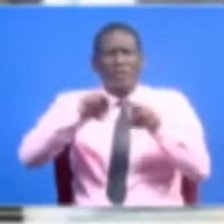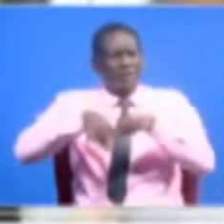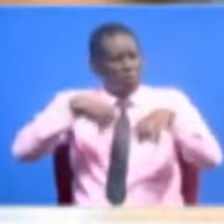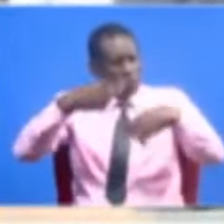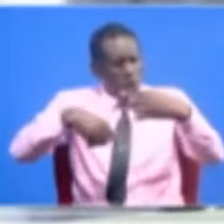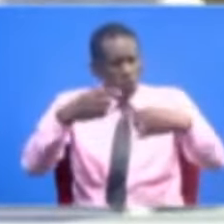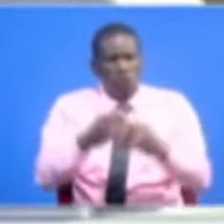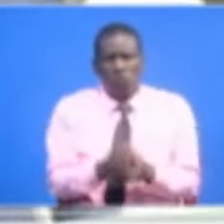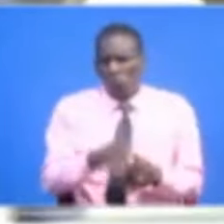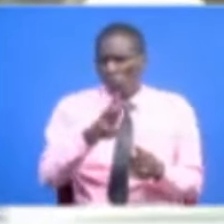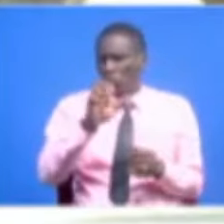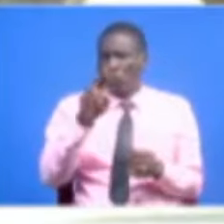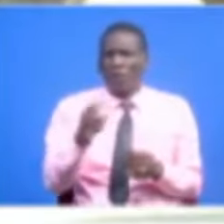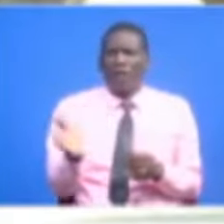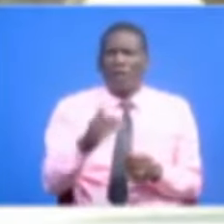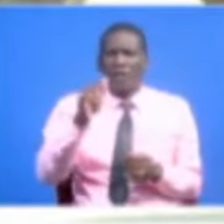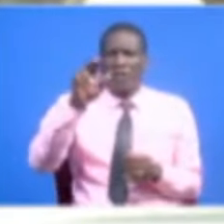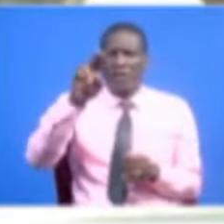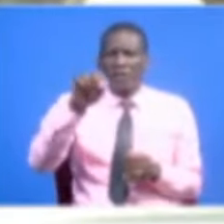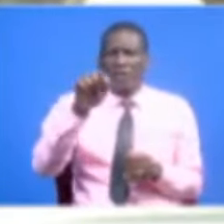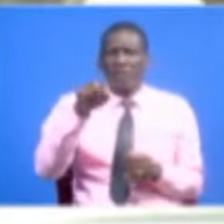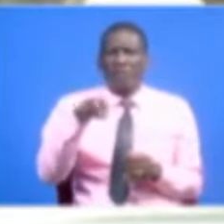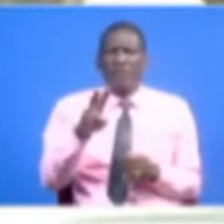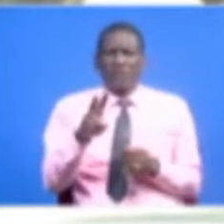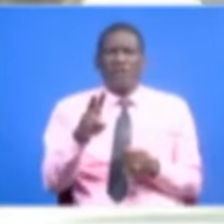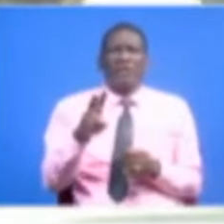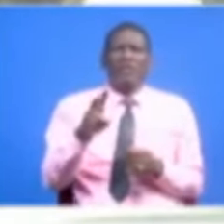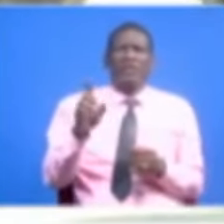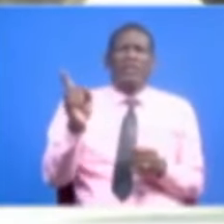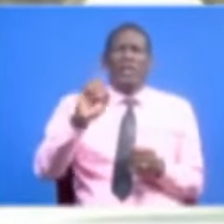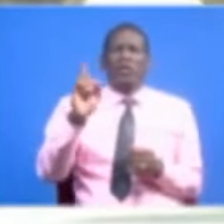Brian Muchiri, NTV, Nairobi.